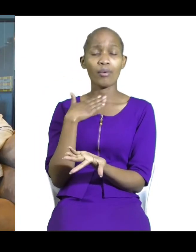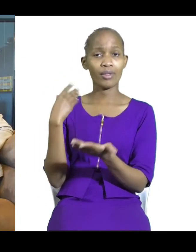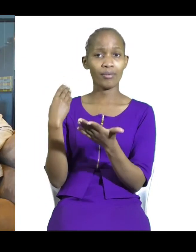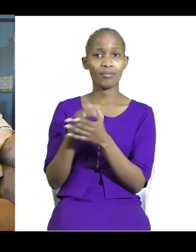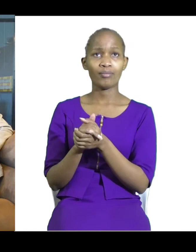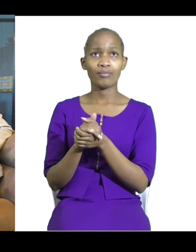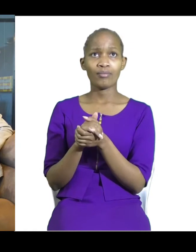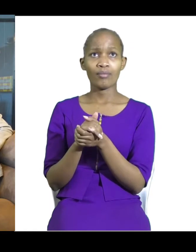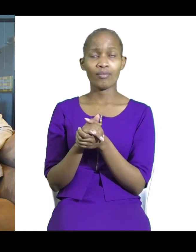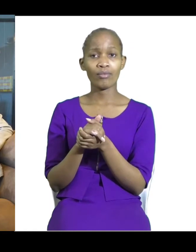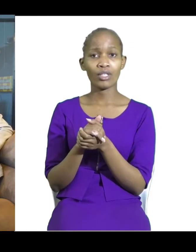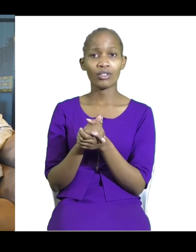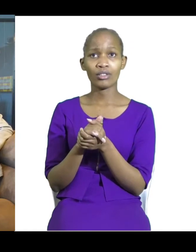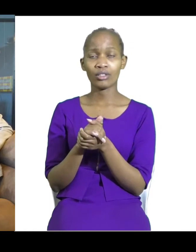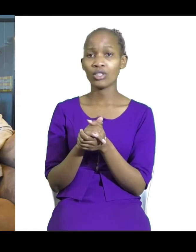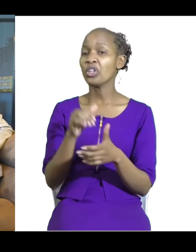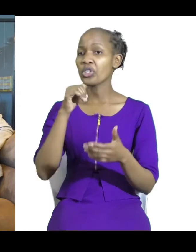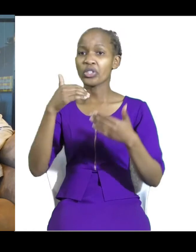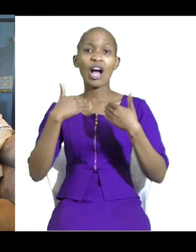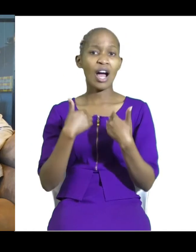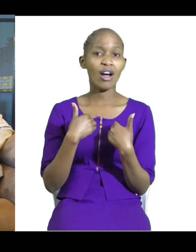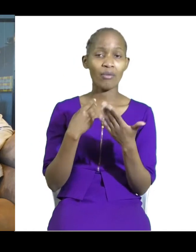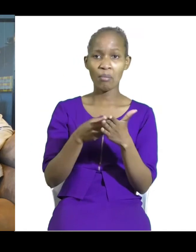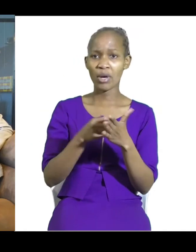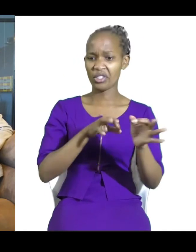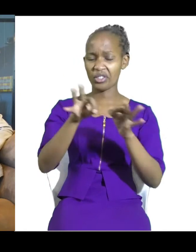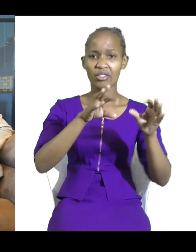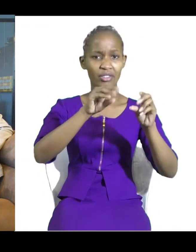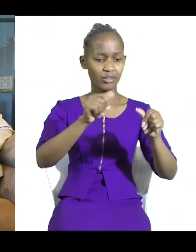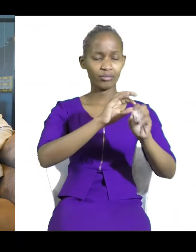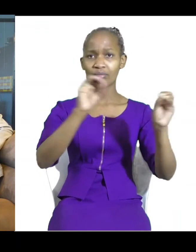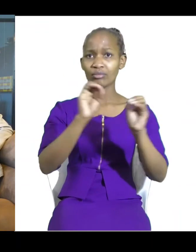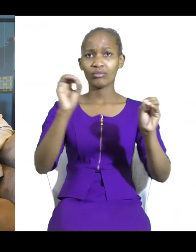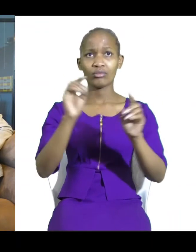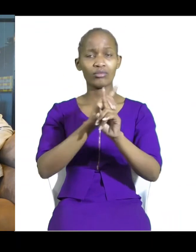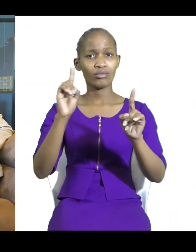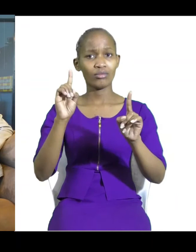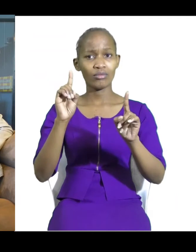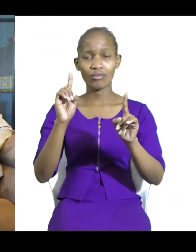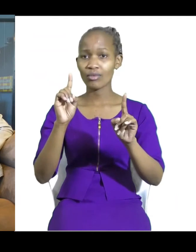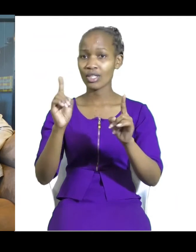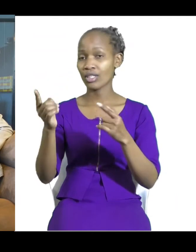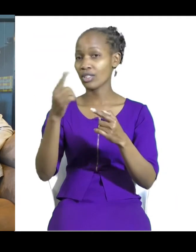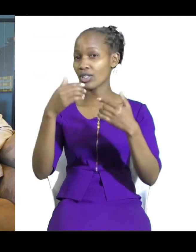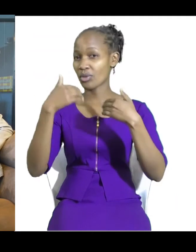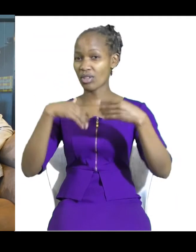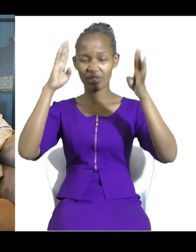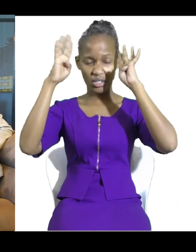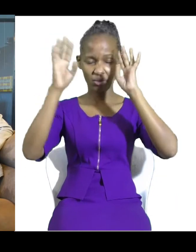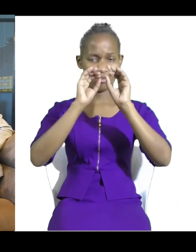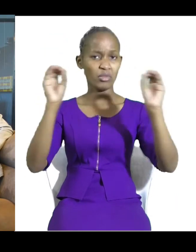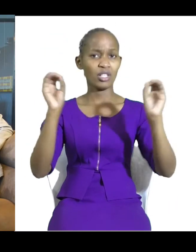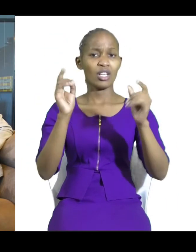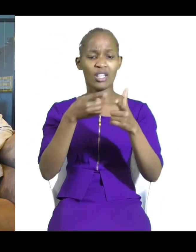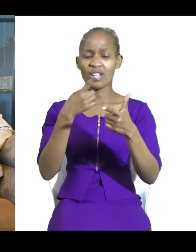the problem. You don't need money to define a solution. You don't need money, probably very little money, just to come up with the